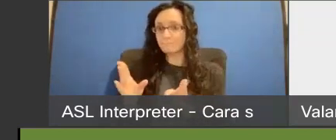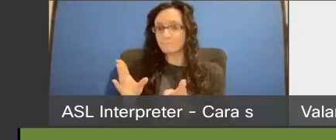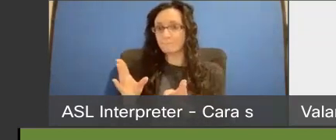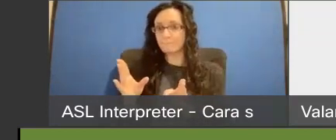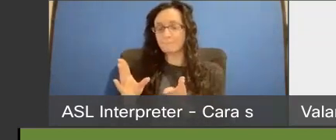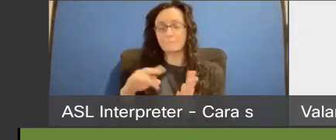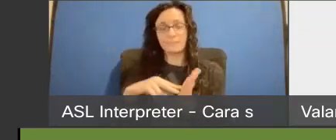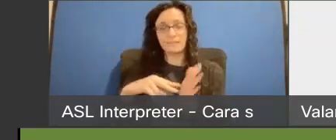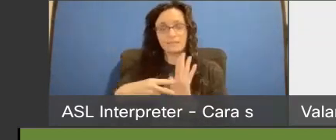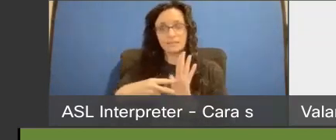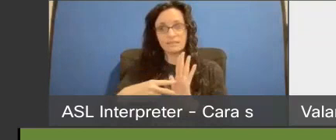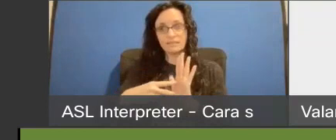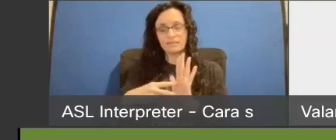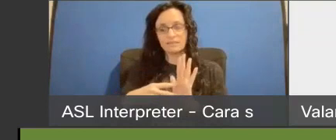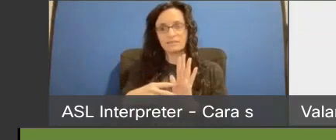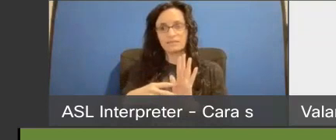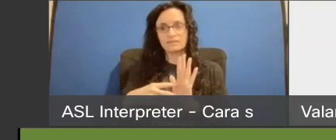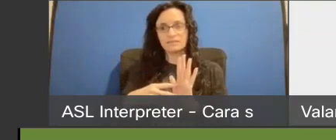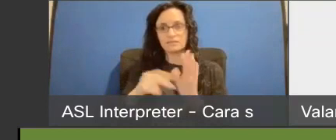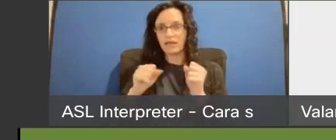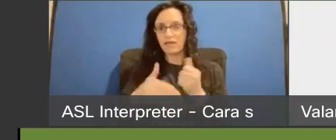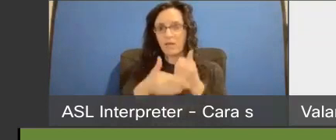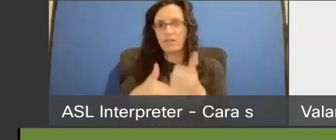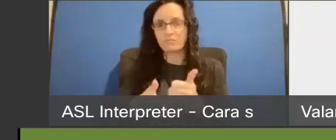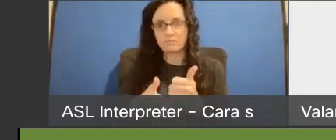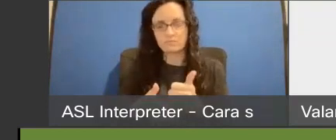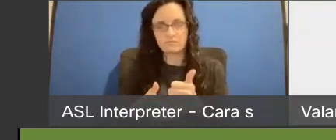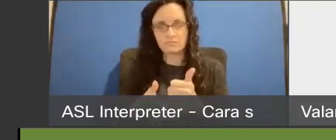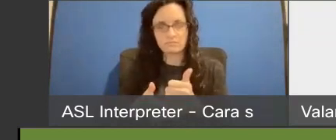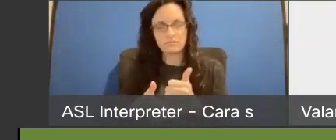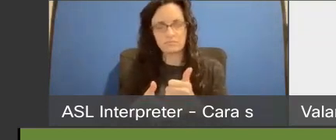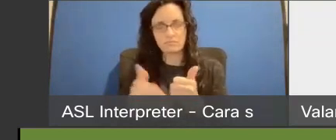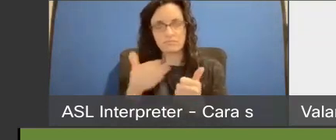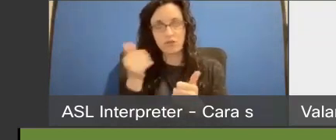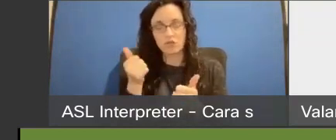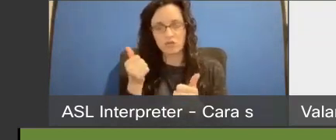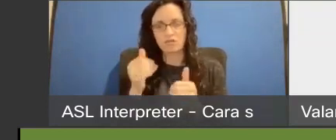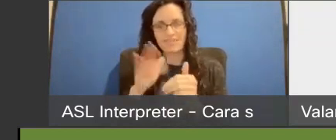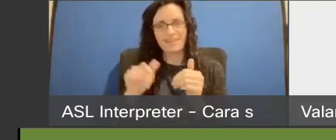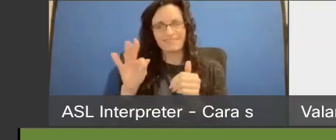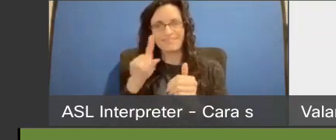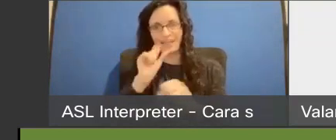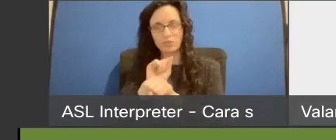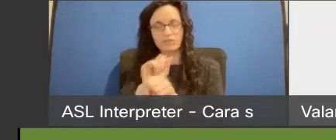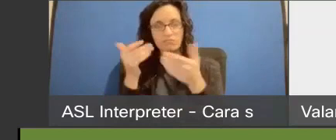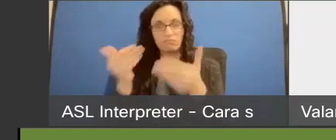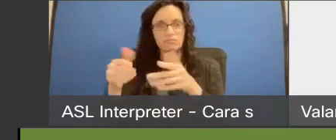then you're much more likely to be able to help them, right? Than if they've actually enacted the attempt. So you're right, for that person who takes a bottle full